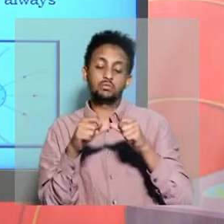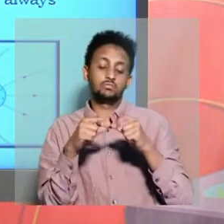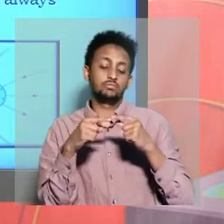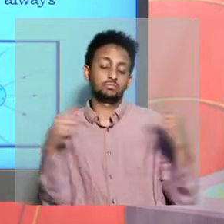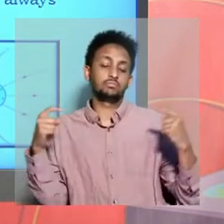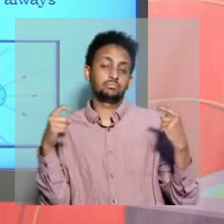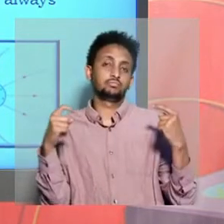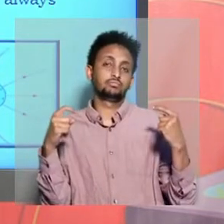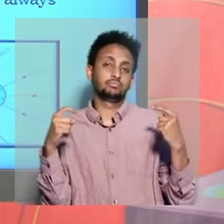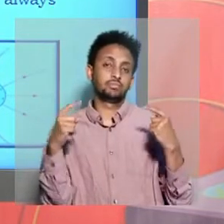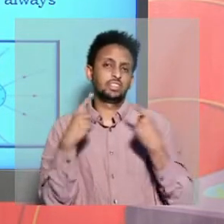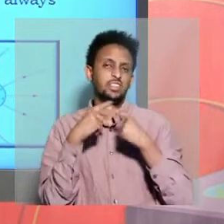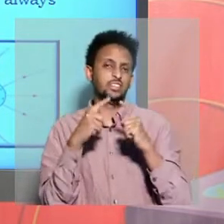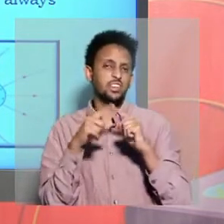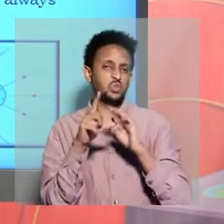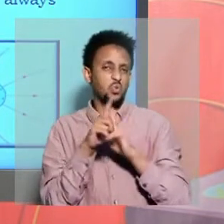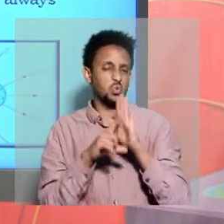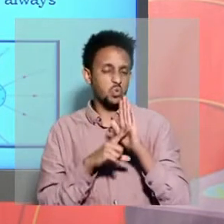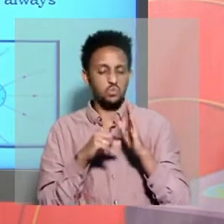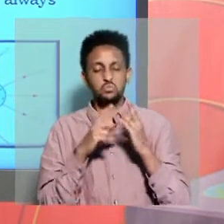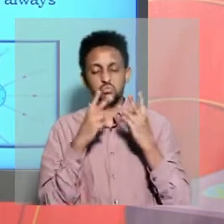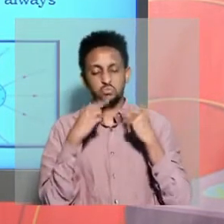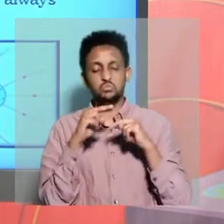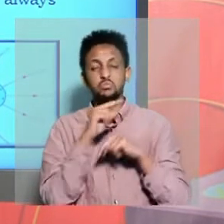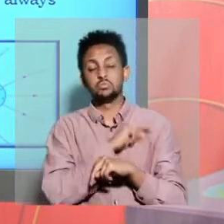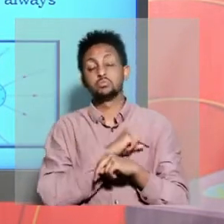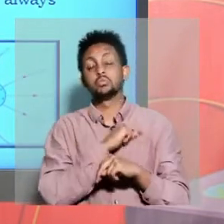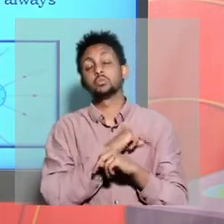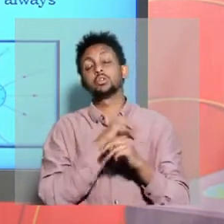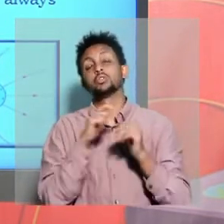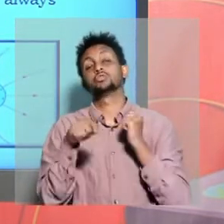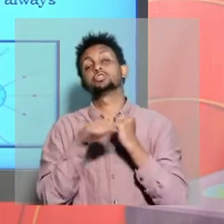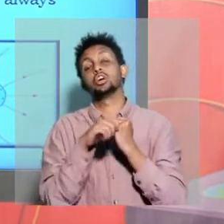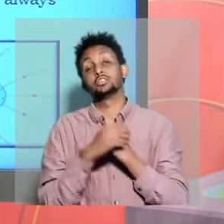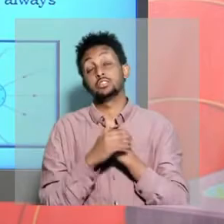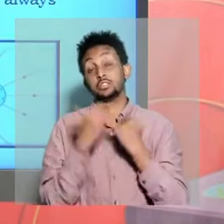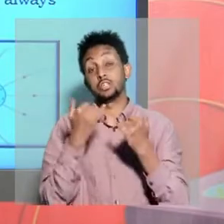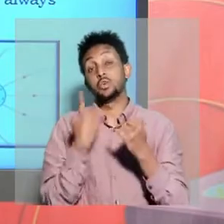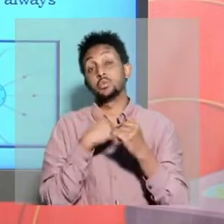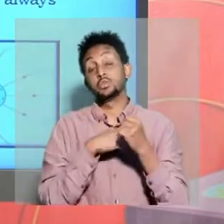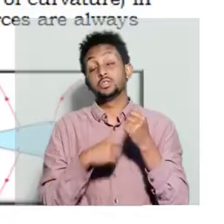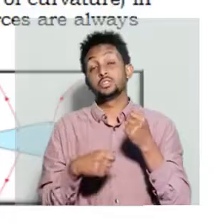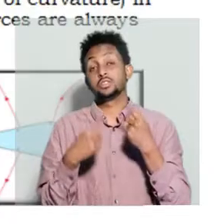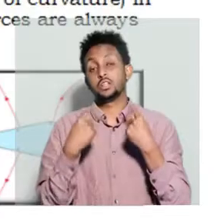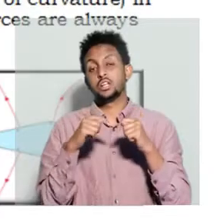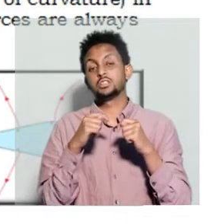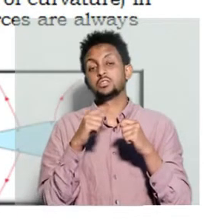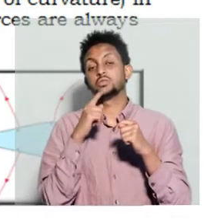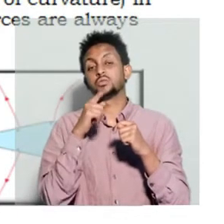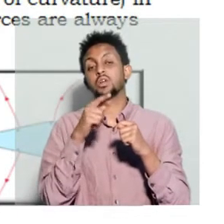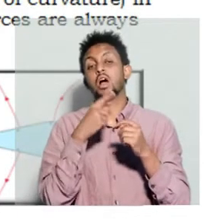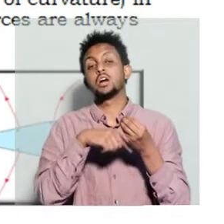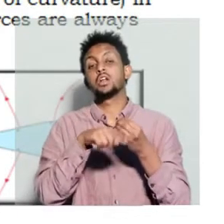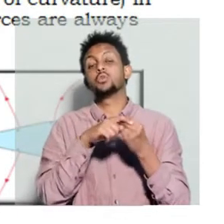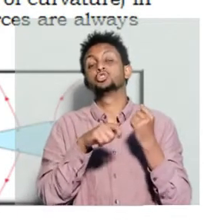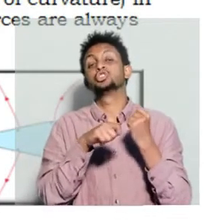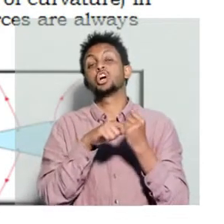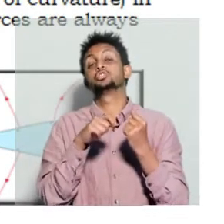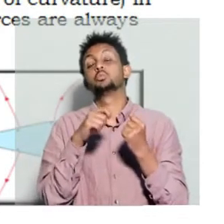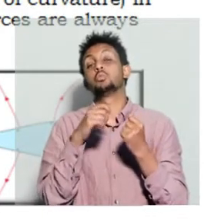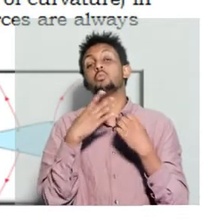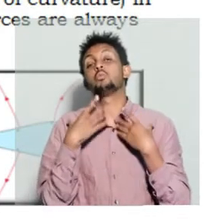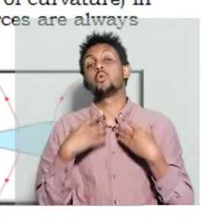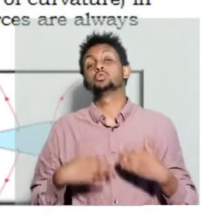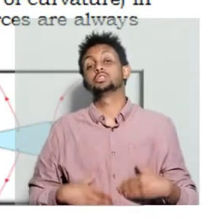to each other. There are different laws concerning on the property of charges. Now let's try to see what is around the charged body.